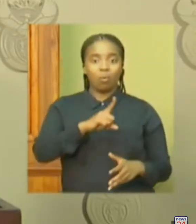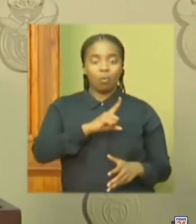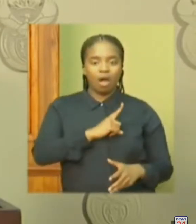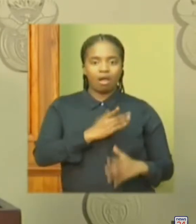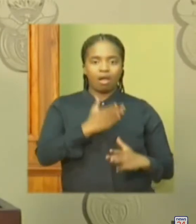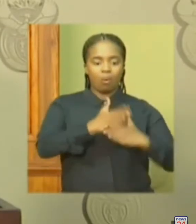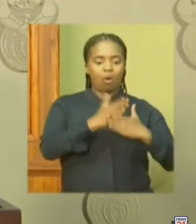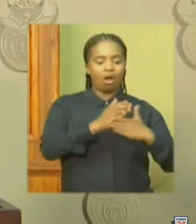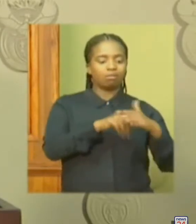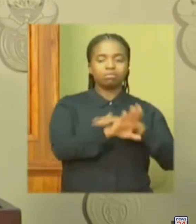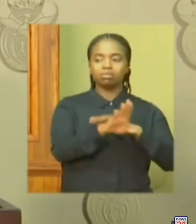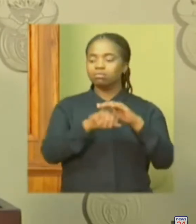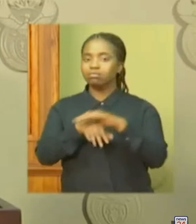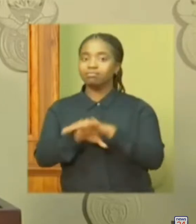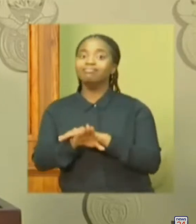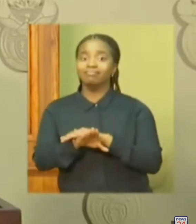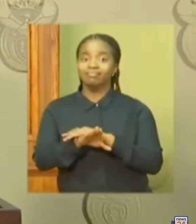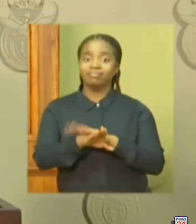to work.